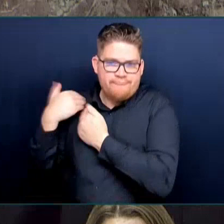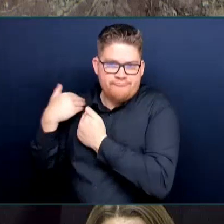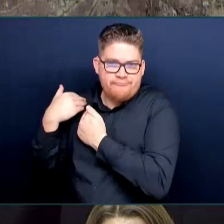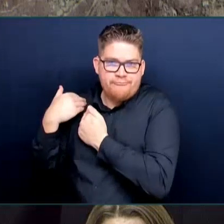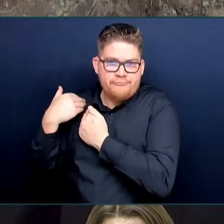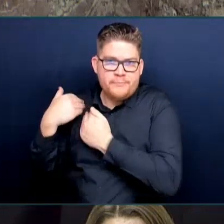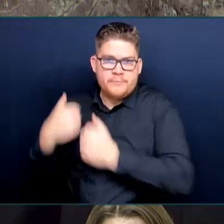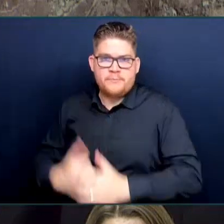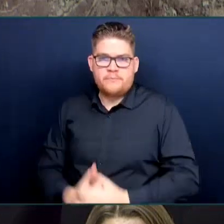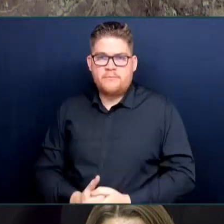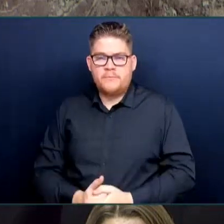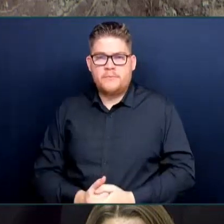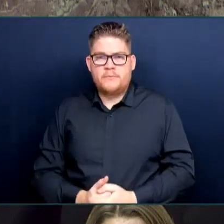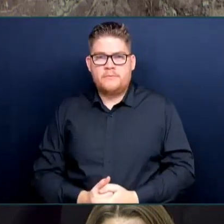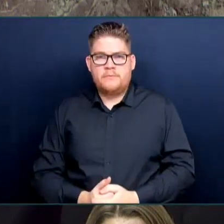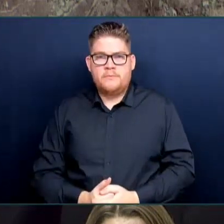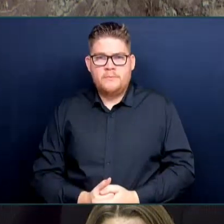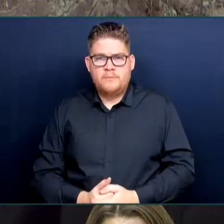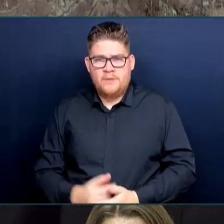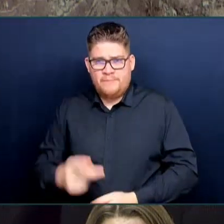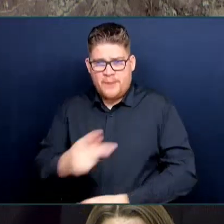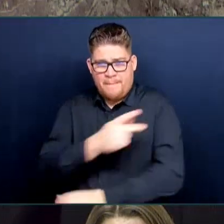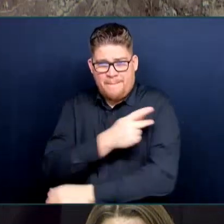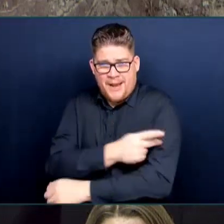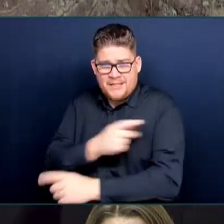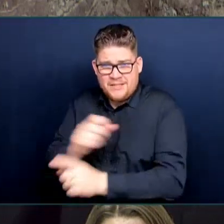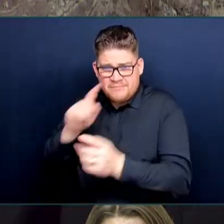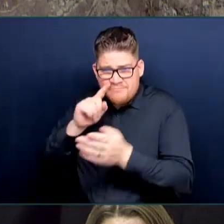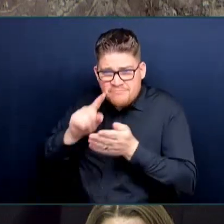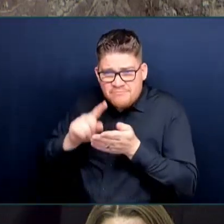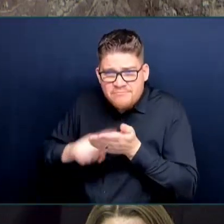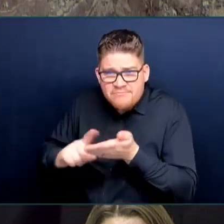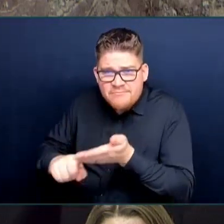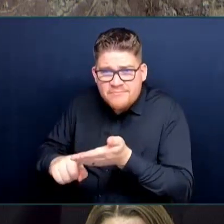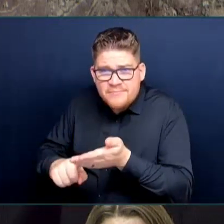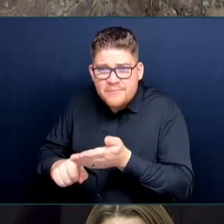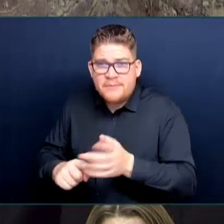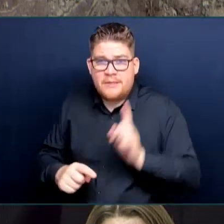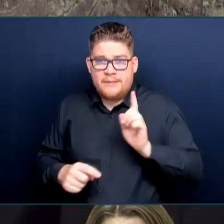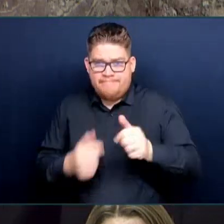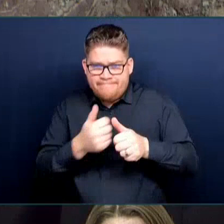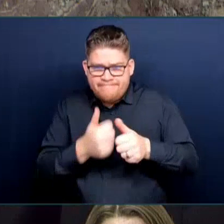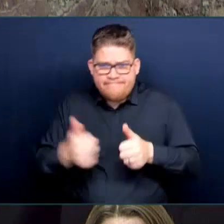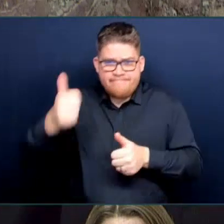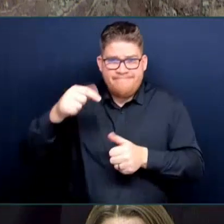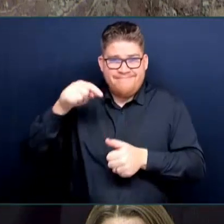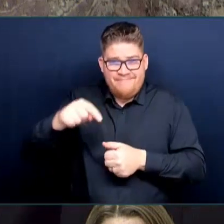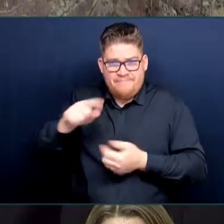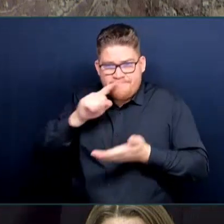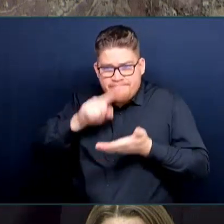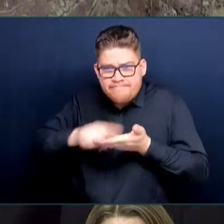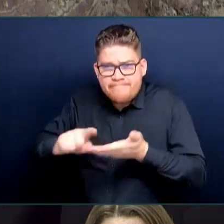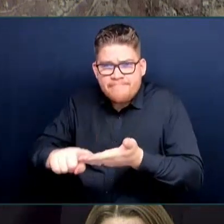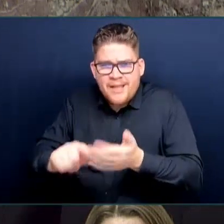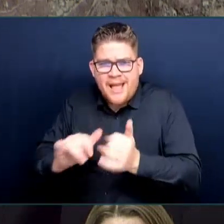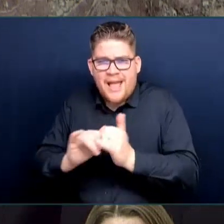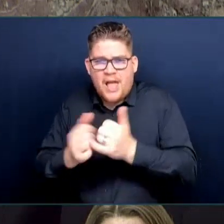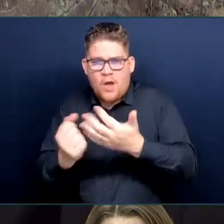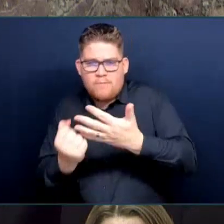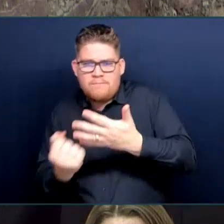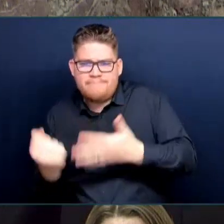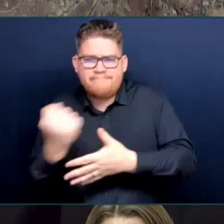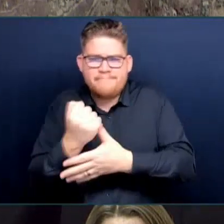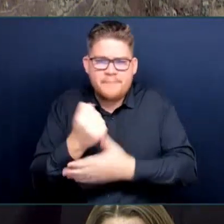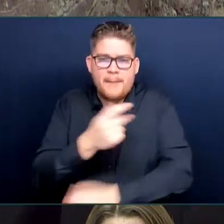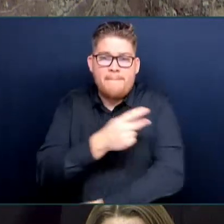investigated to take that action in the name of patient safety, and that's what he does, Honourable Speaker. And that's what occurred in this place. I refer the